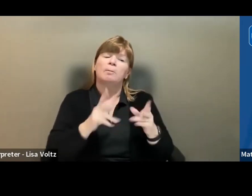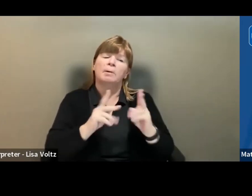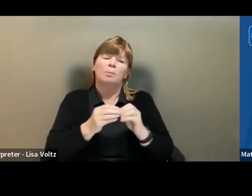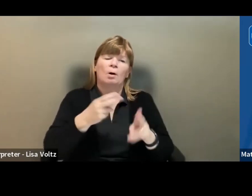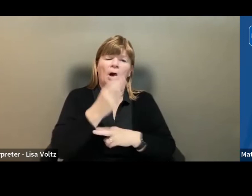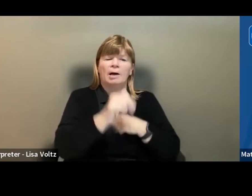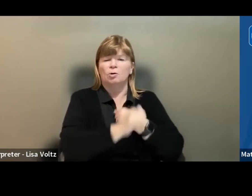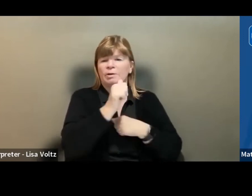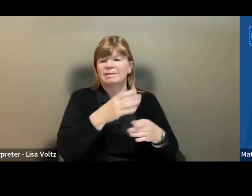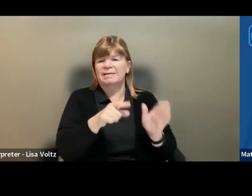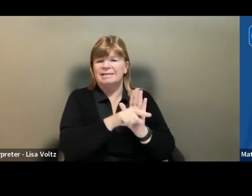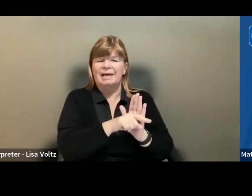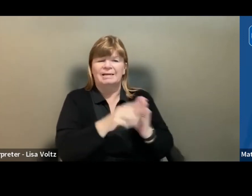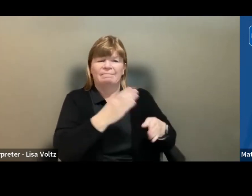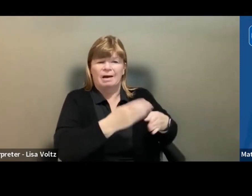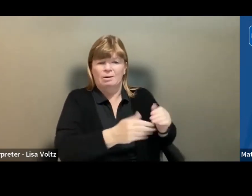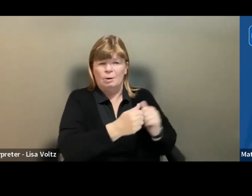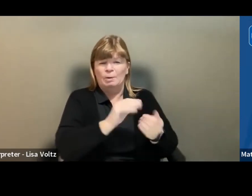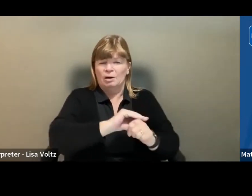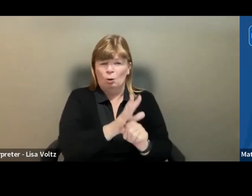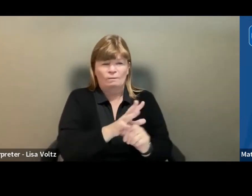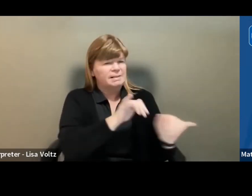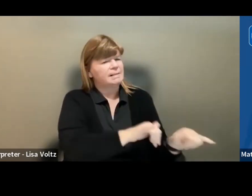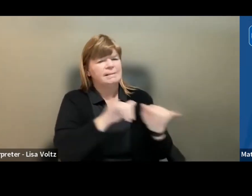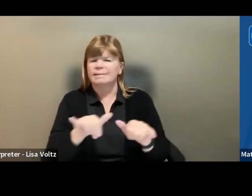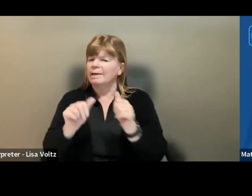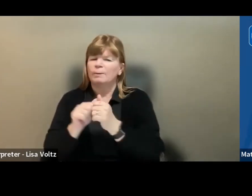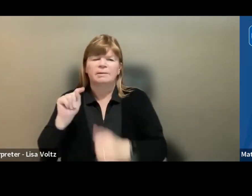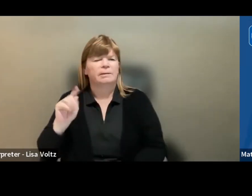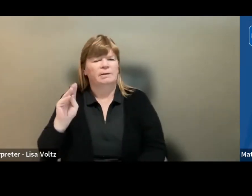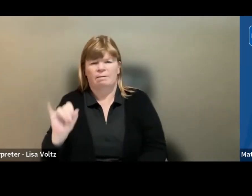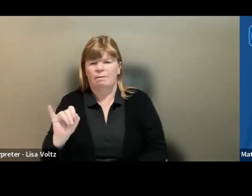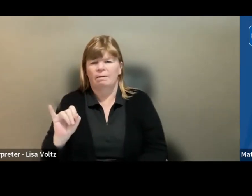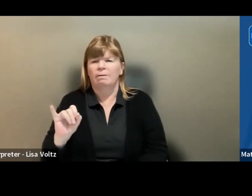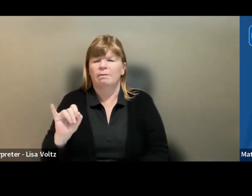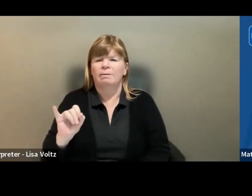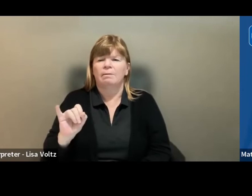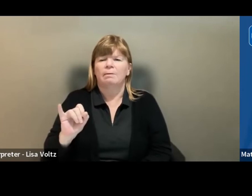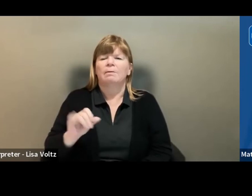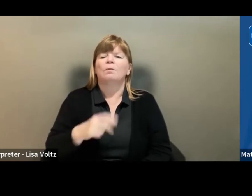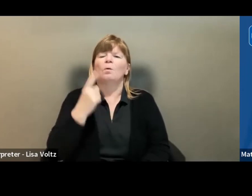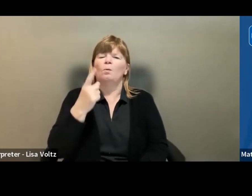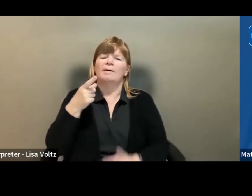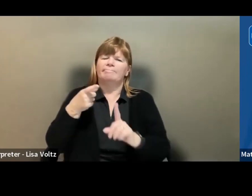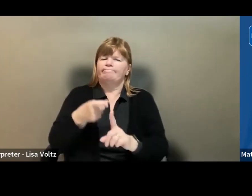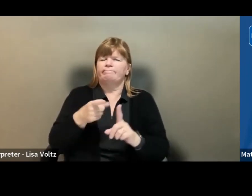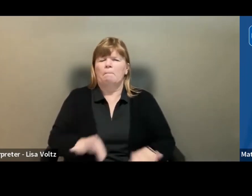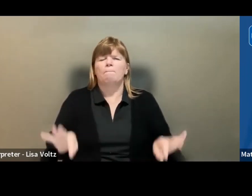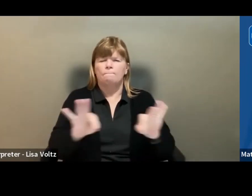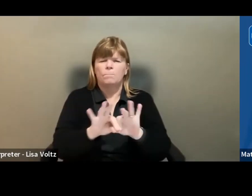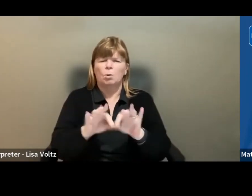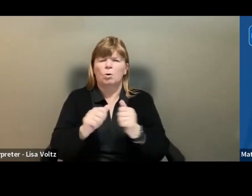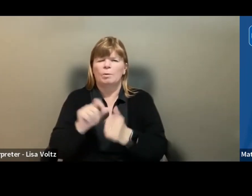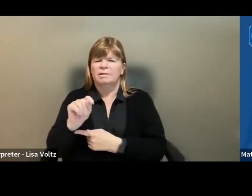of negative outcomes from COVID, the same is true for TBI. And one factor that plays a key role in